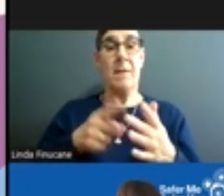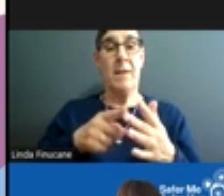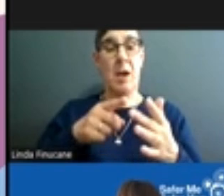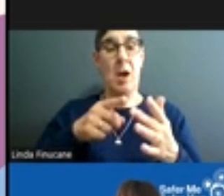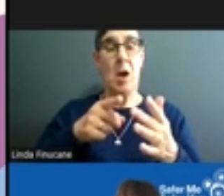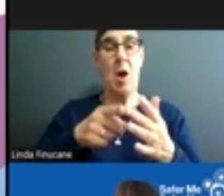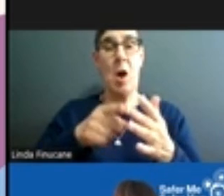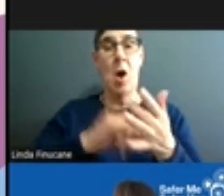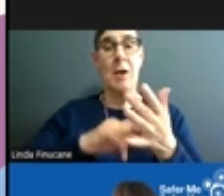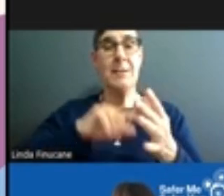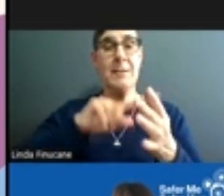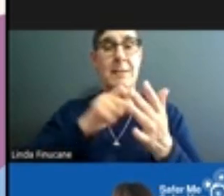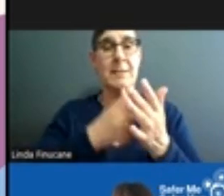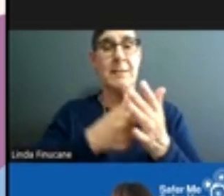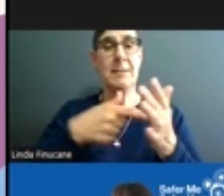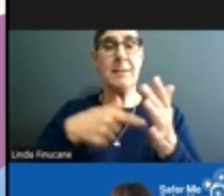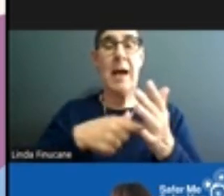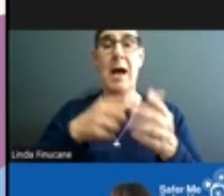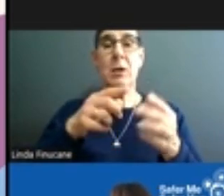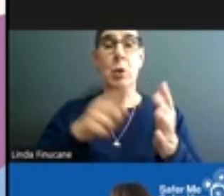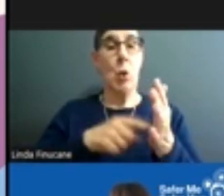tool being used,